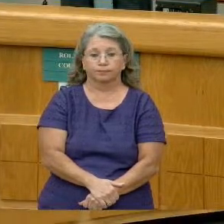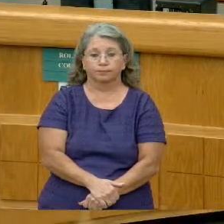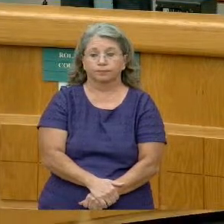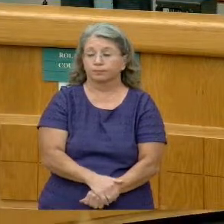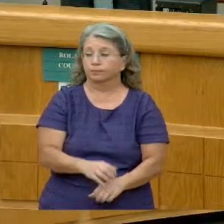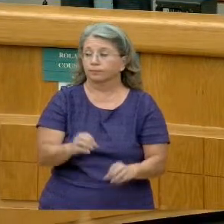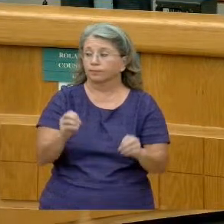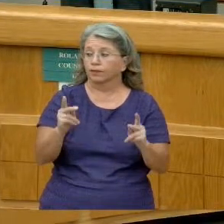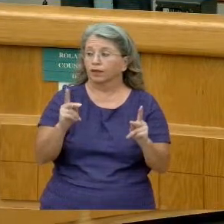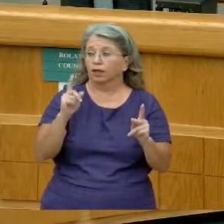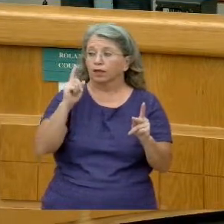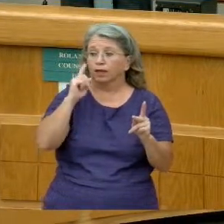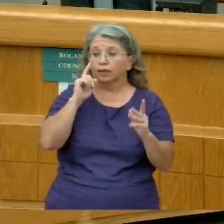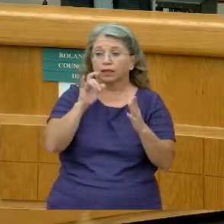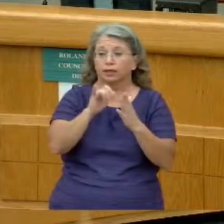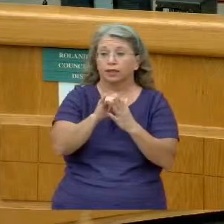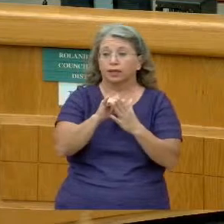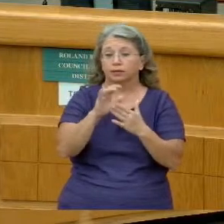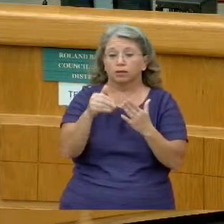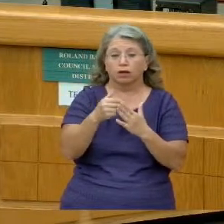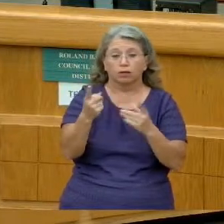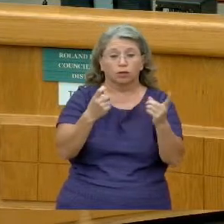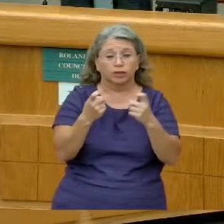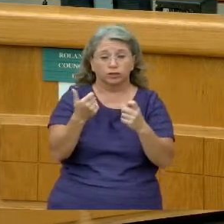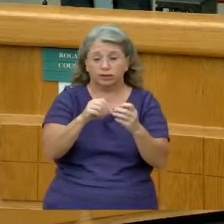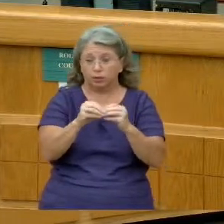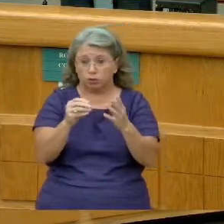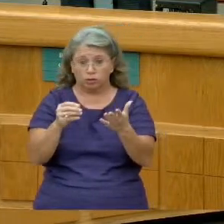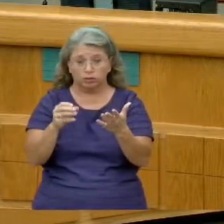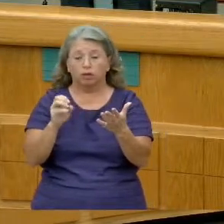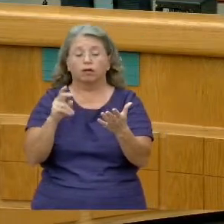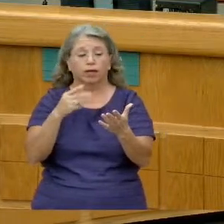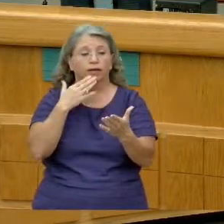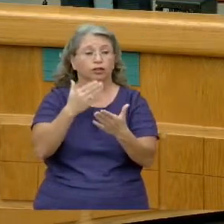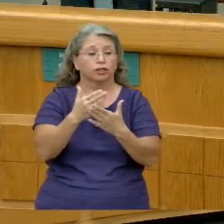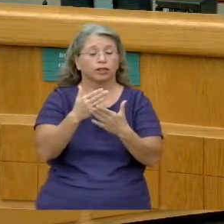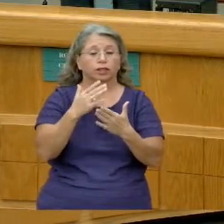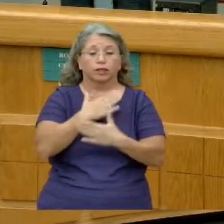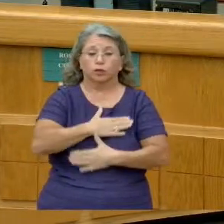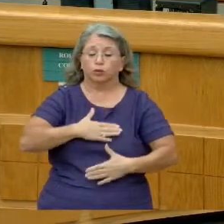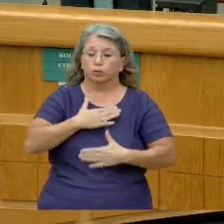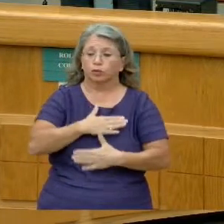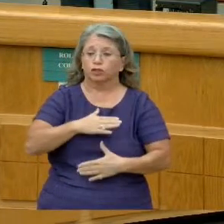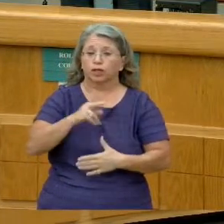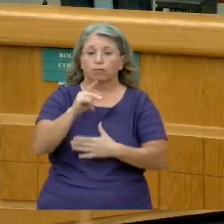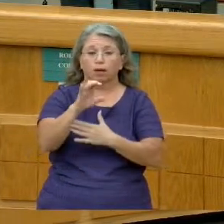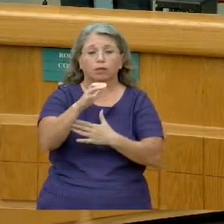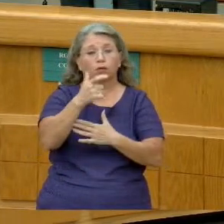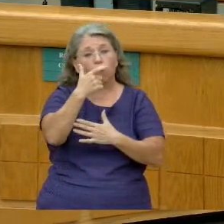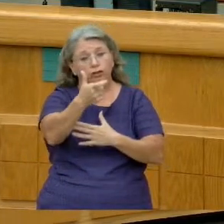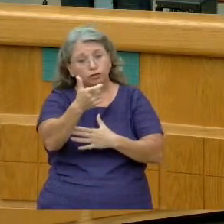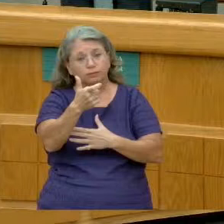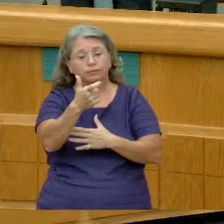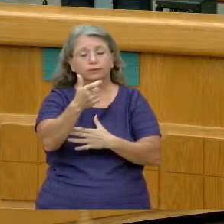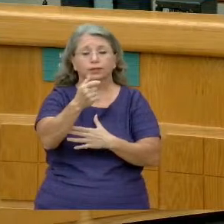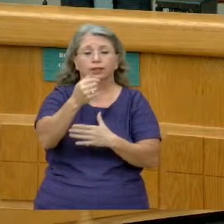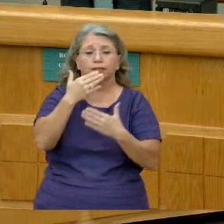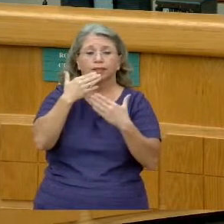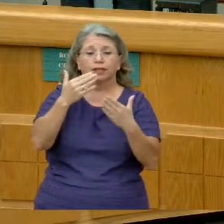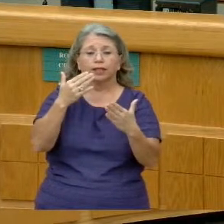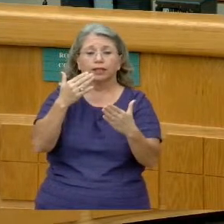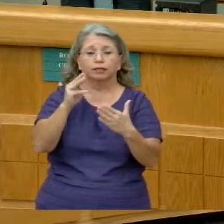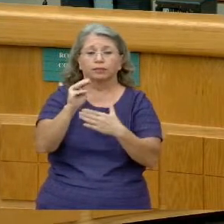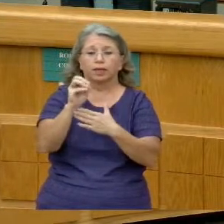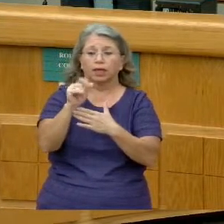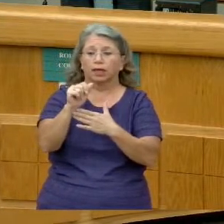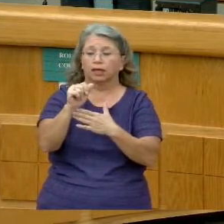Okay, I think that's it for questions. Any more questions for today? Okay, very good. Well, we appreciate the public watching, and we thank you for the media